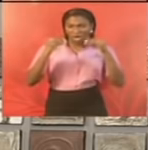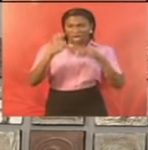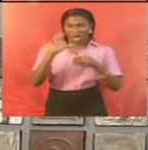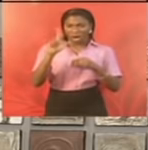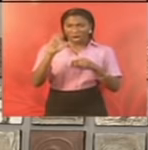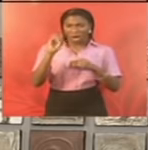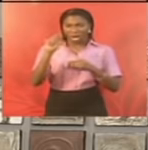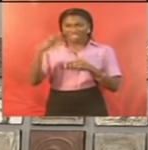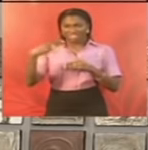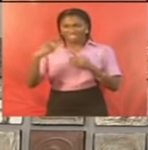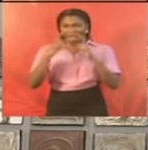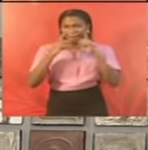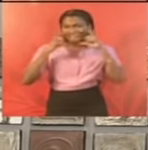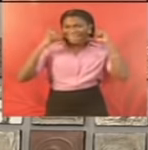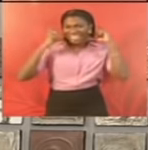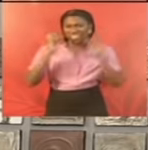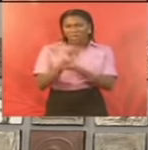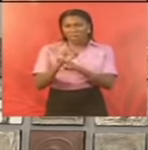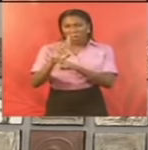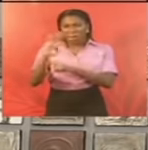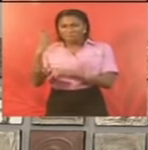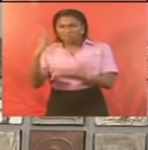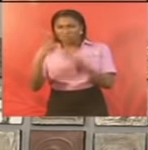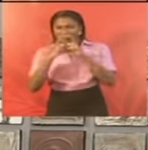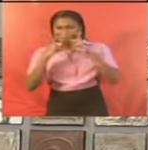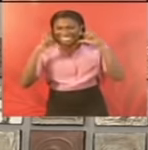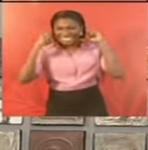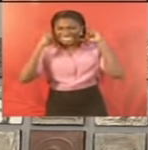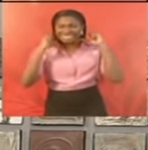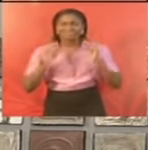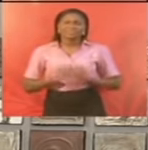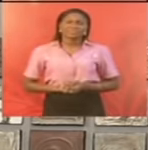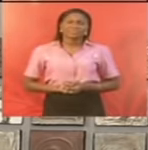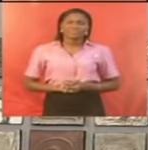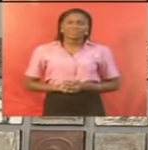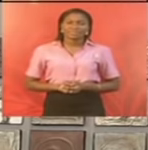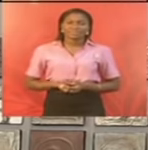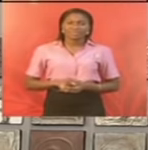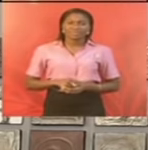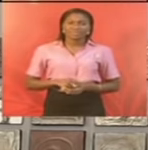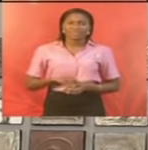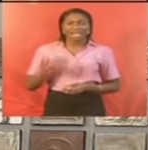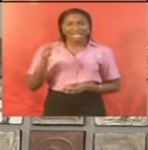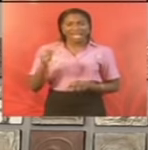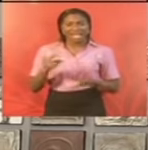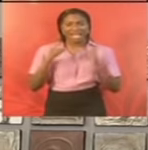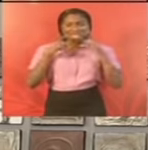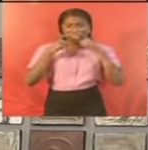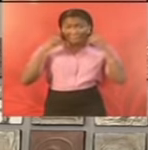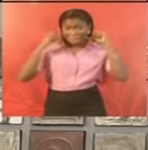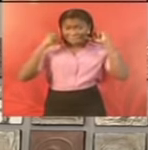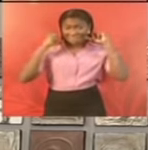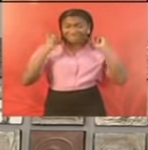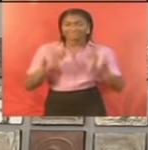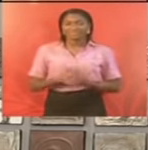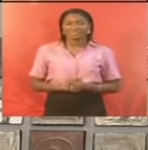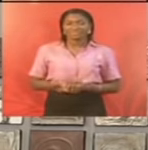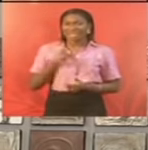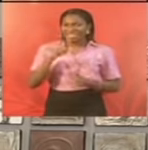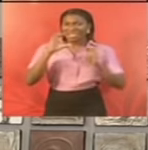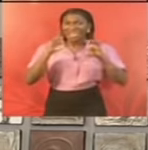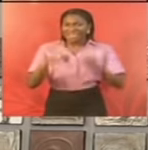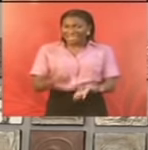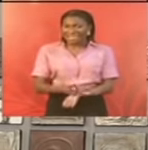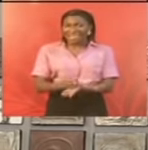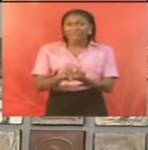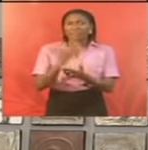surgical masks, are not designed in such a way that they prevent the entry of oxygen. Oxygen is a tiny molecule that can